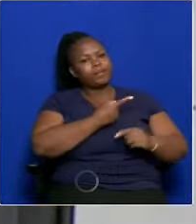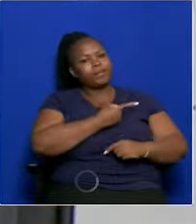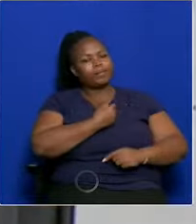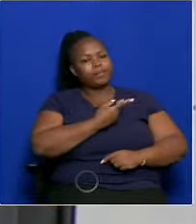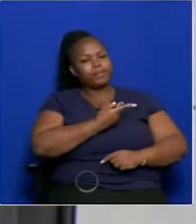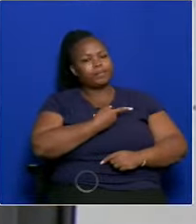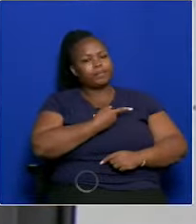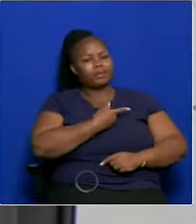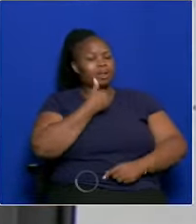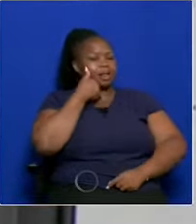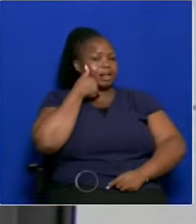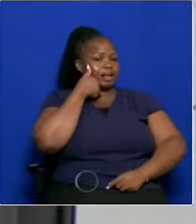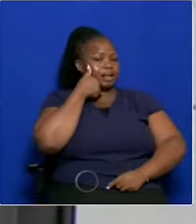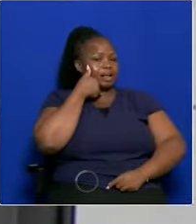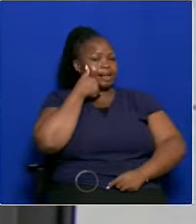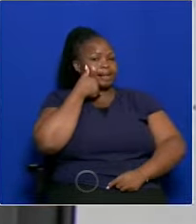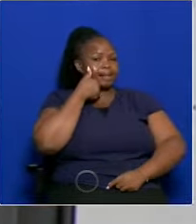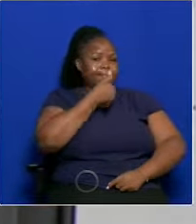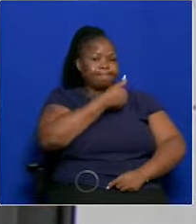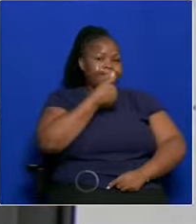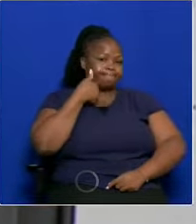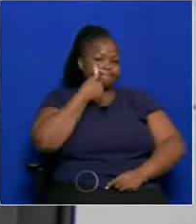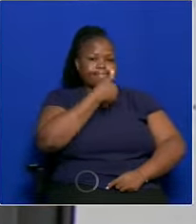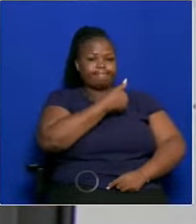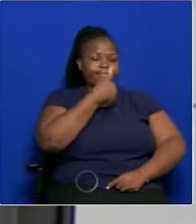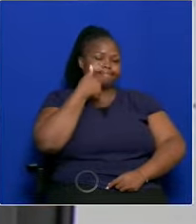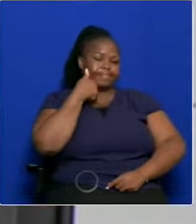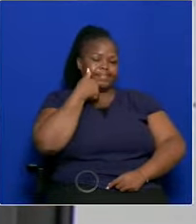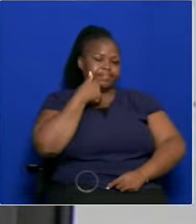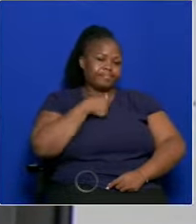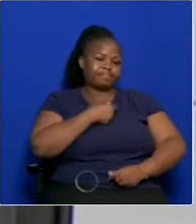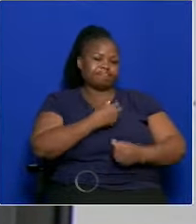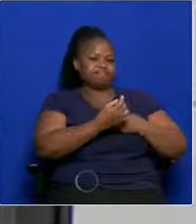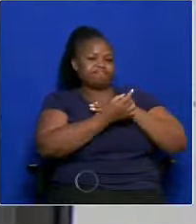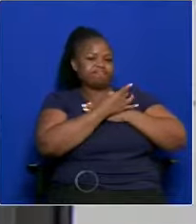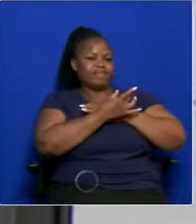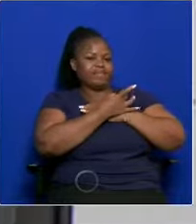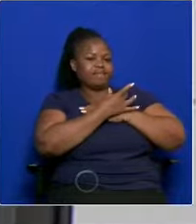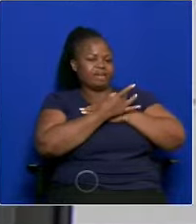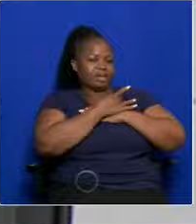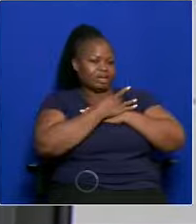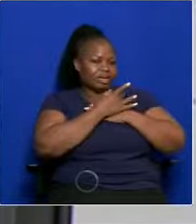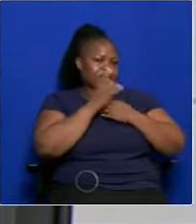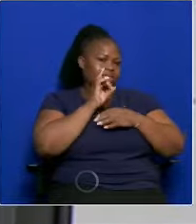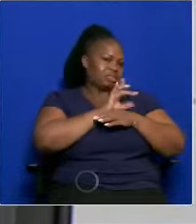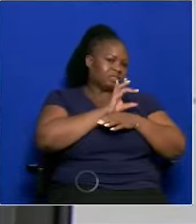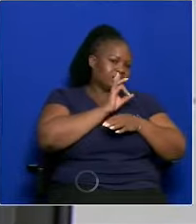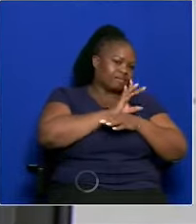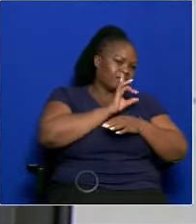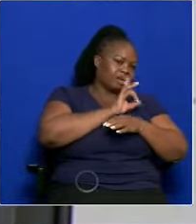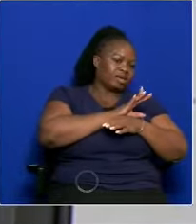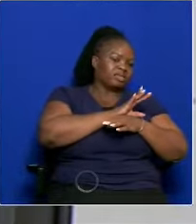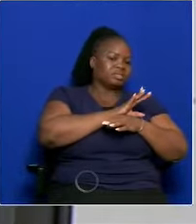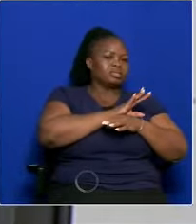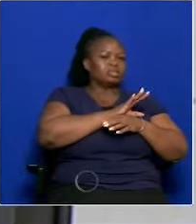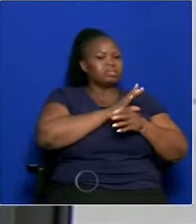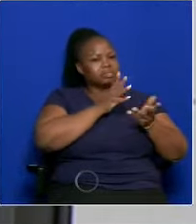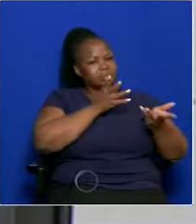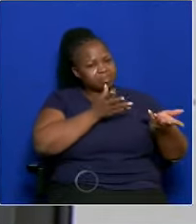Telephonically, you will seek advice with something. I will also call to ask